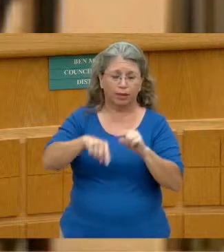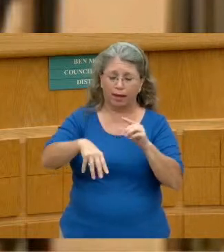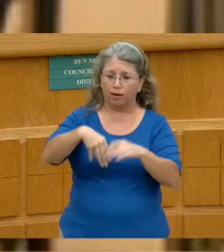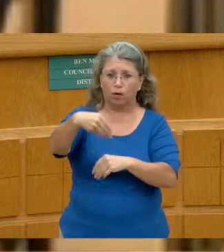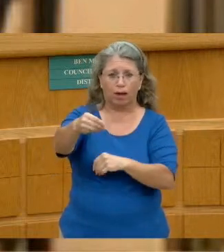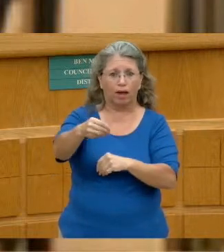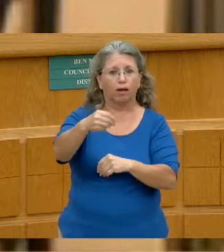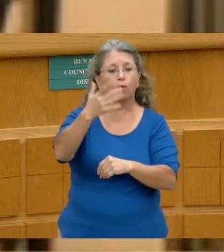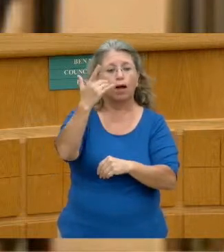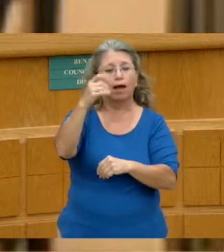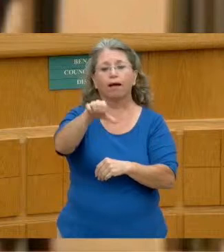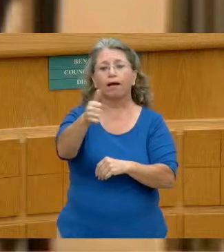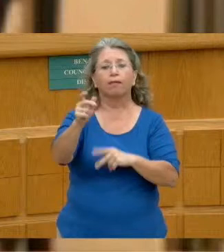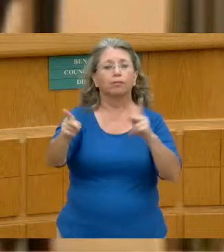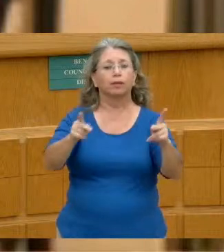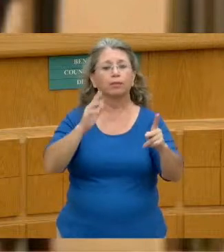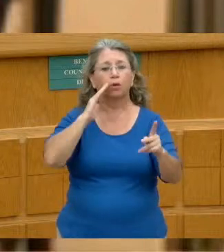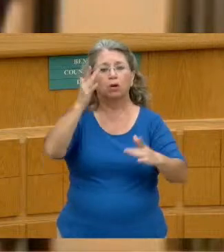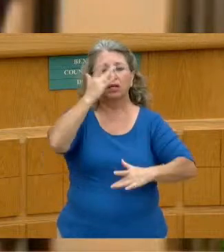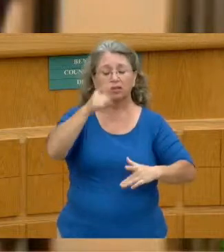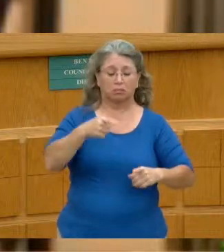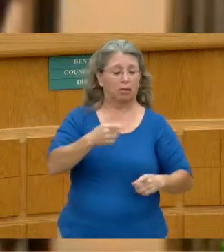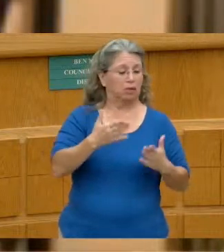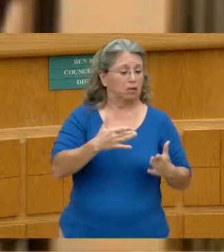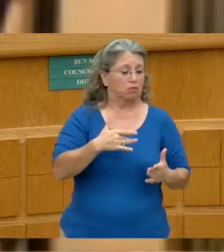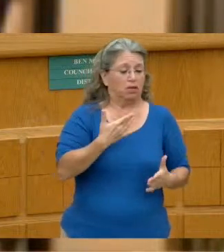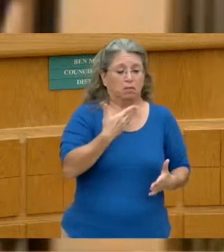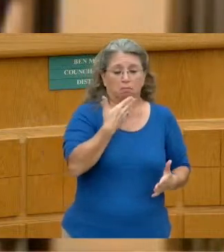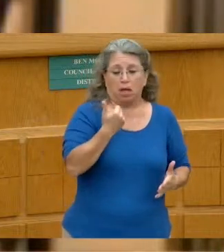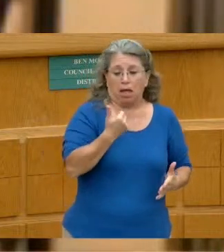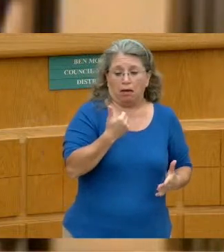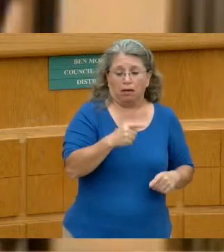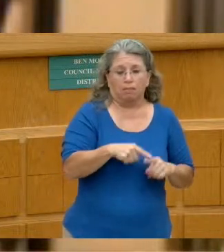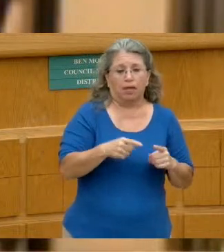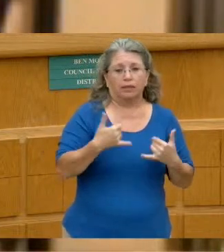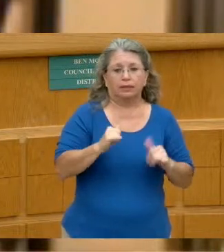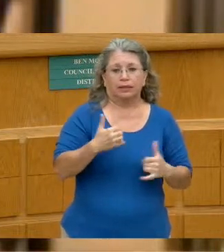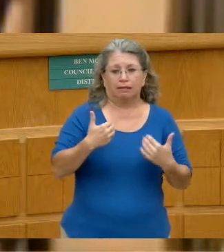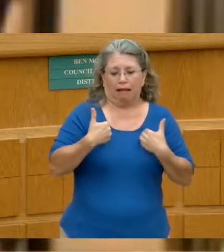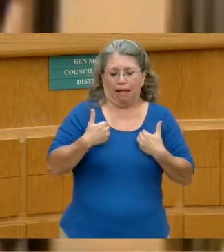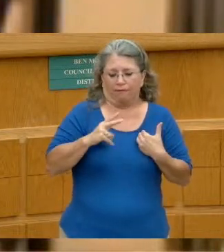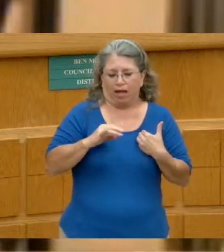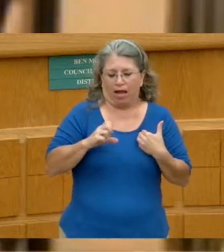other people will get sick while you're feeling better. They will end up picking up that virus.